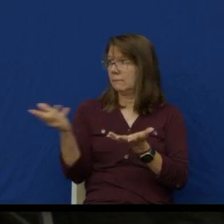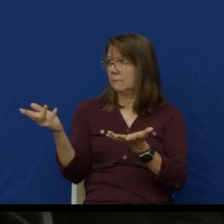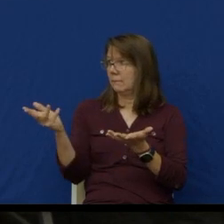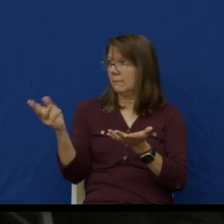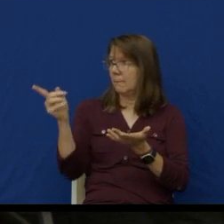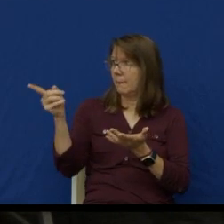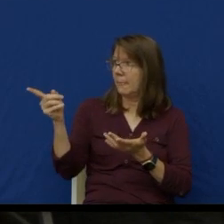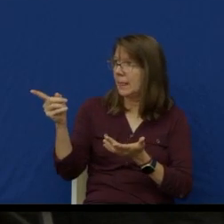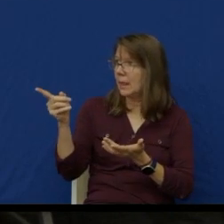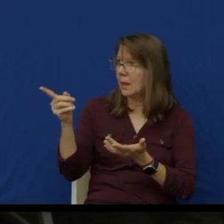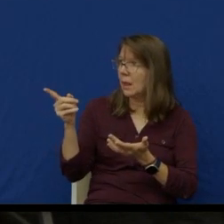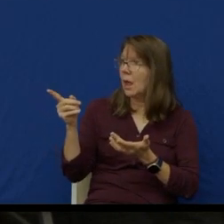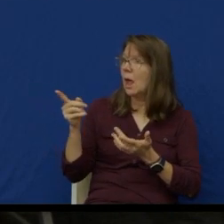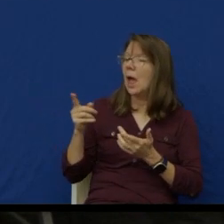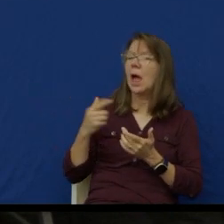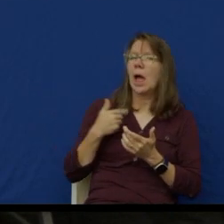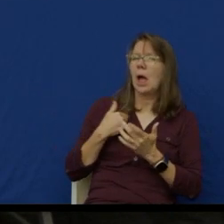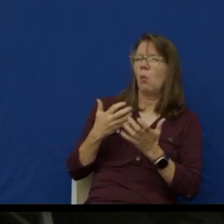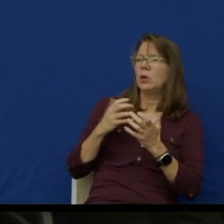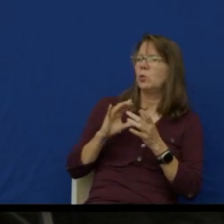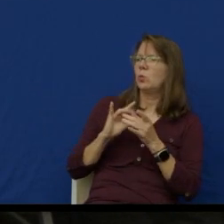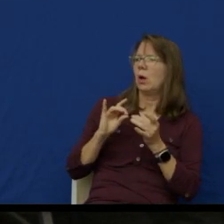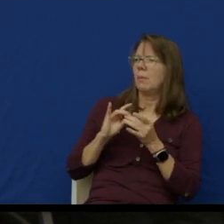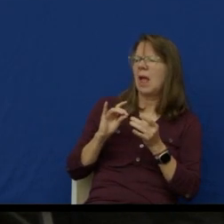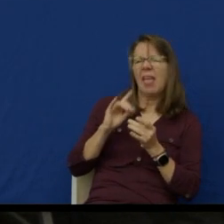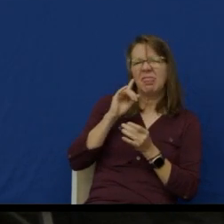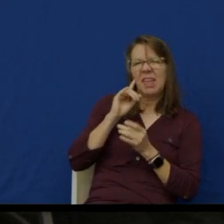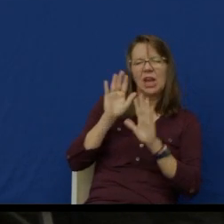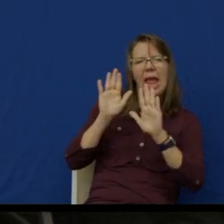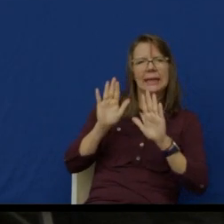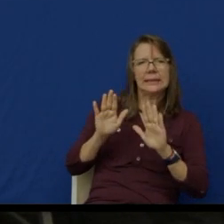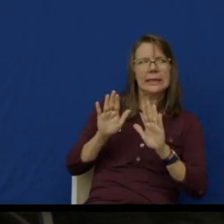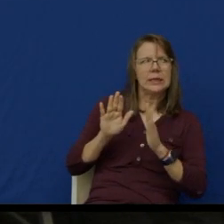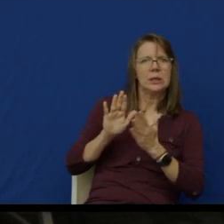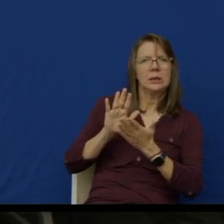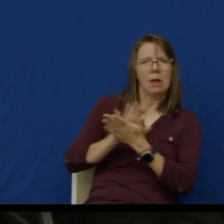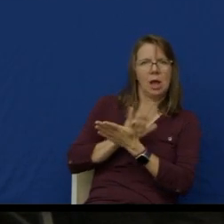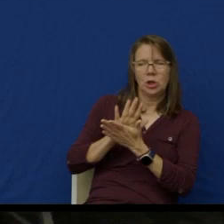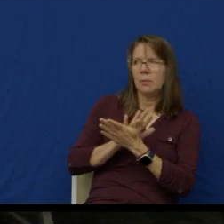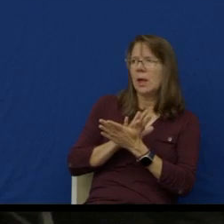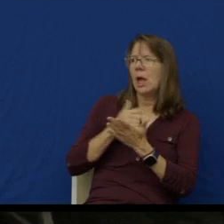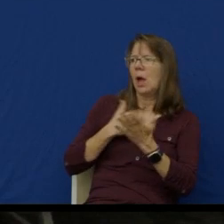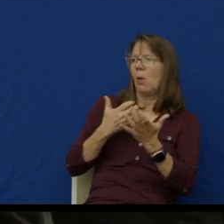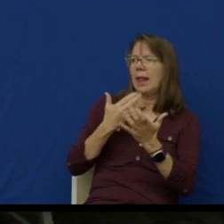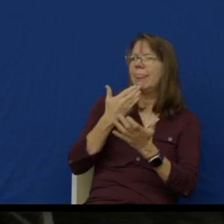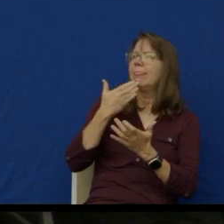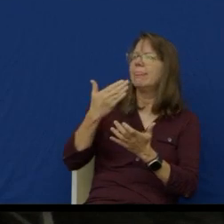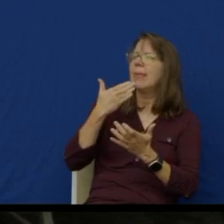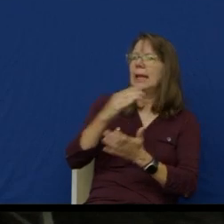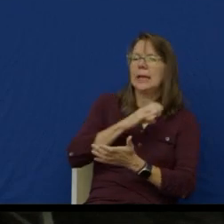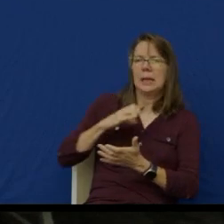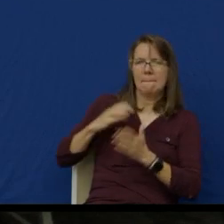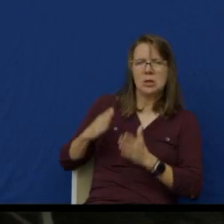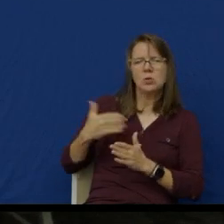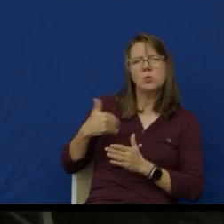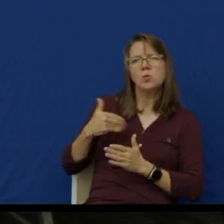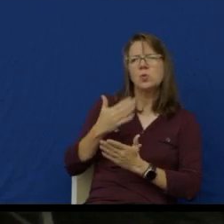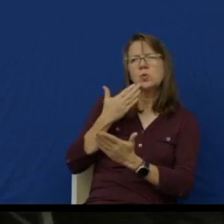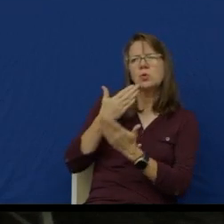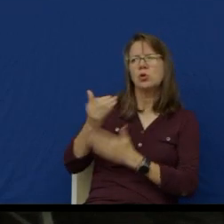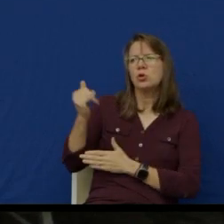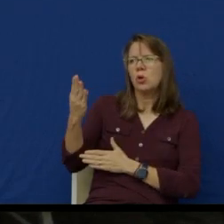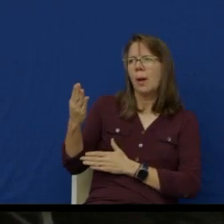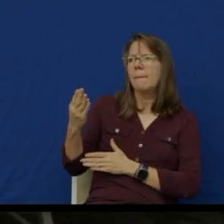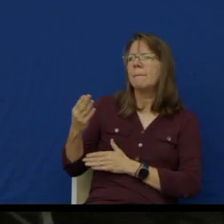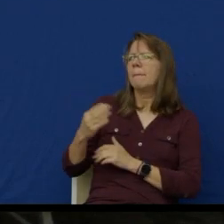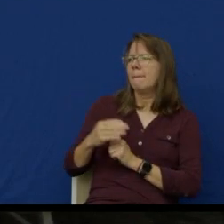Yes, Dr. Hall. Any comments? I think it's an excellent document, and I want to thank the commissioner. I think he's done a good job. As you said, you can get lost